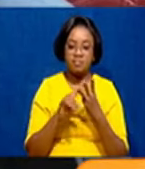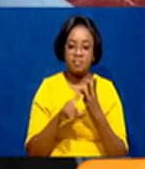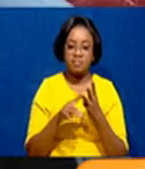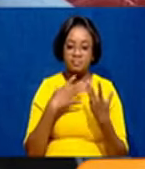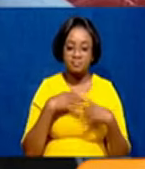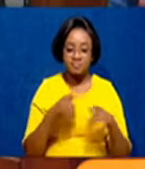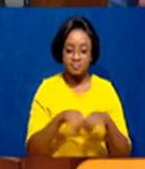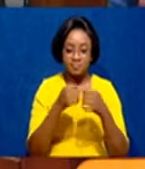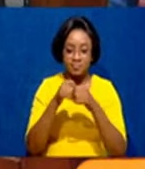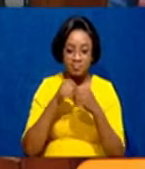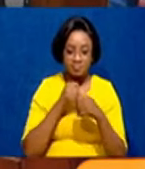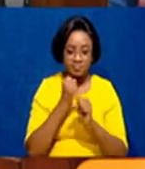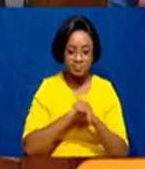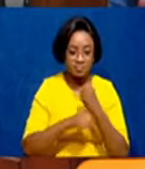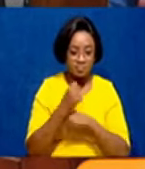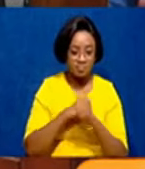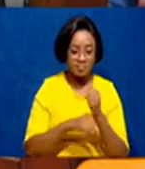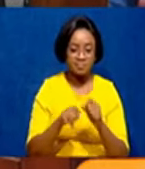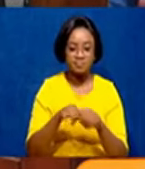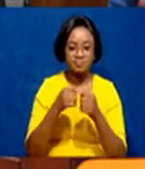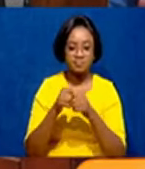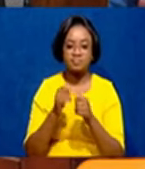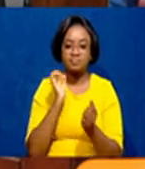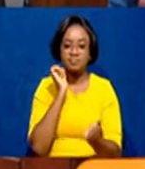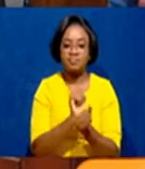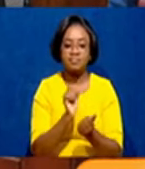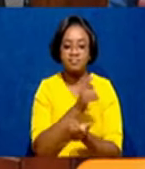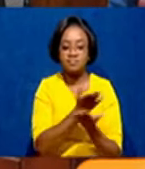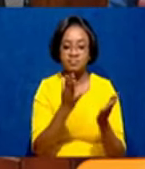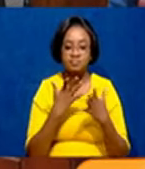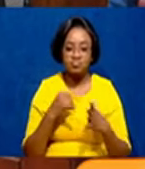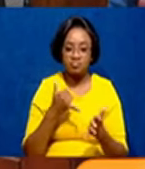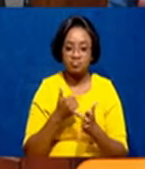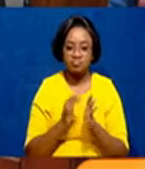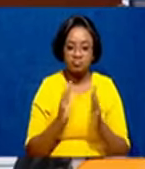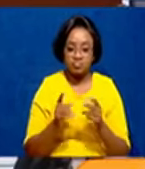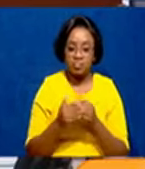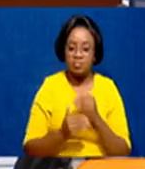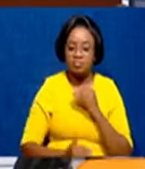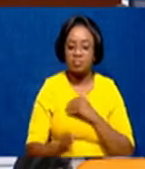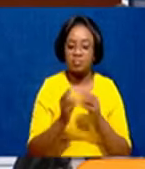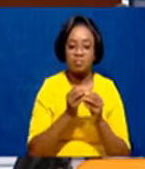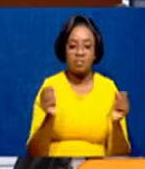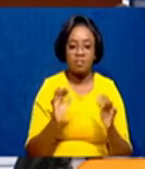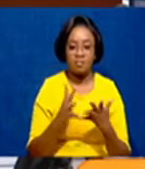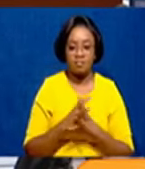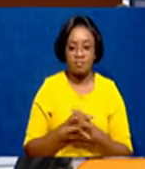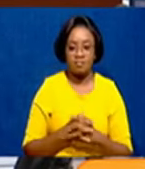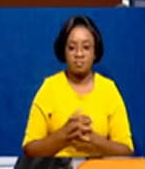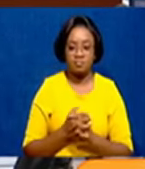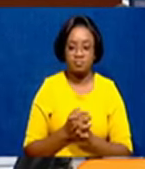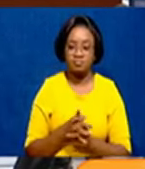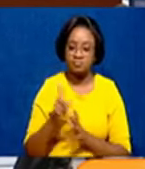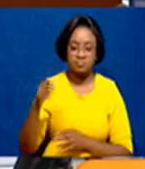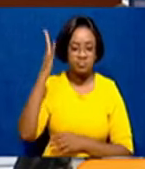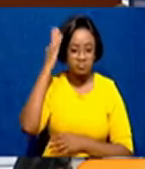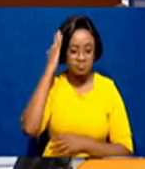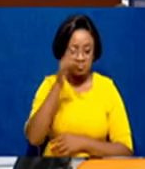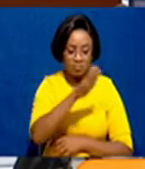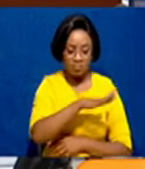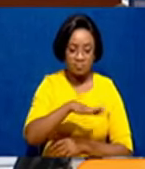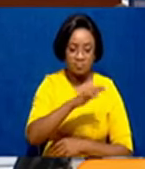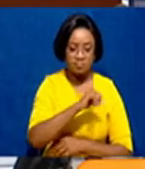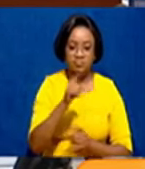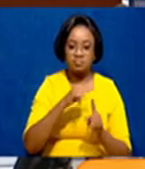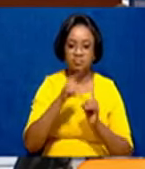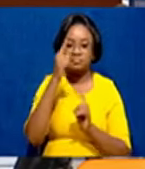illegal operations, legal actions against culprits, and long-term solutions. You know the surrounding, you know the environment. Why